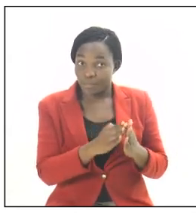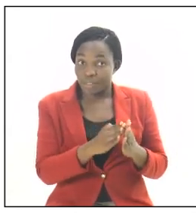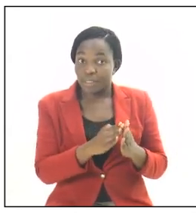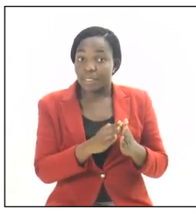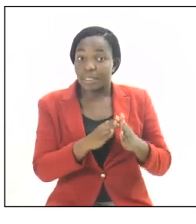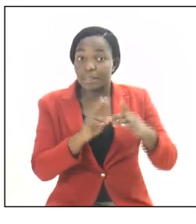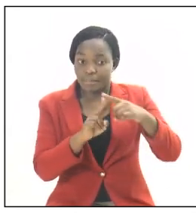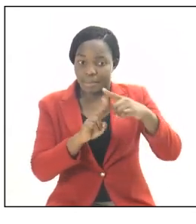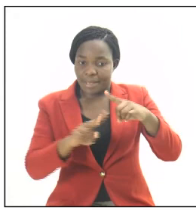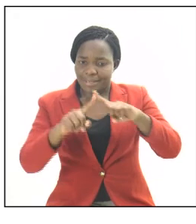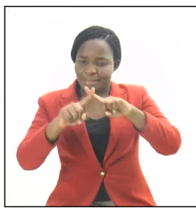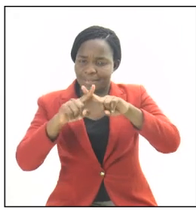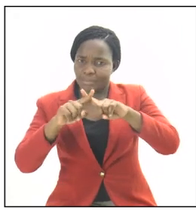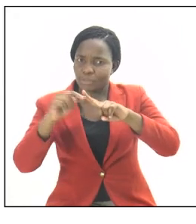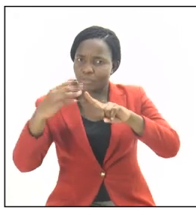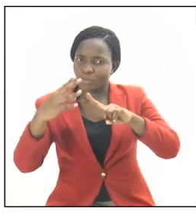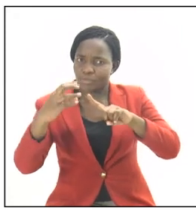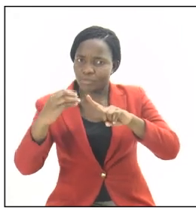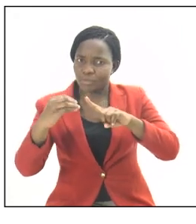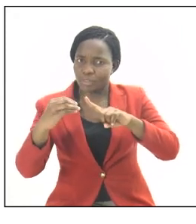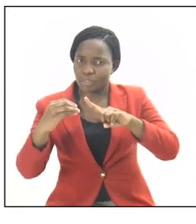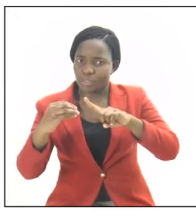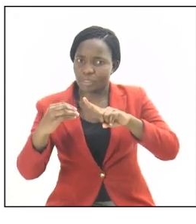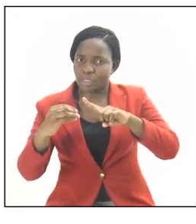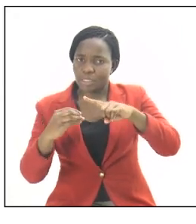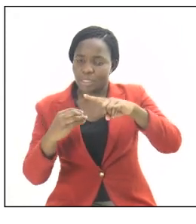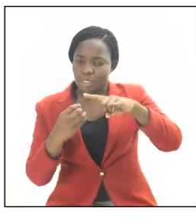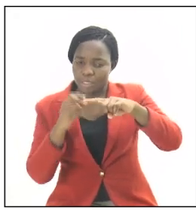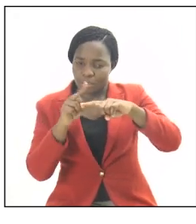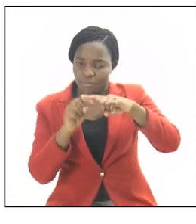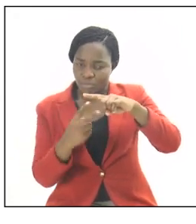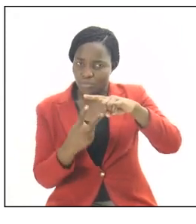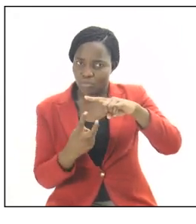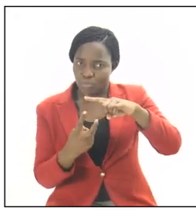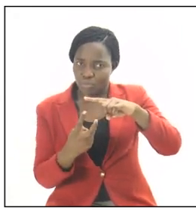times 50 divided by 2 is